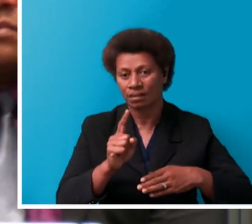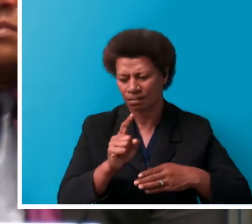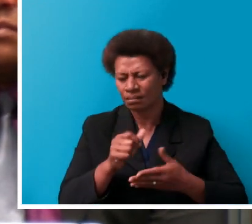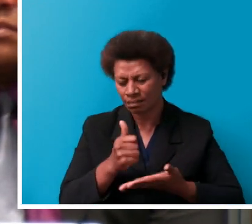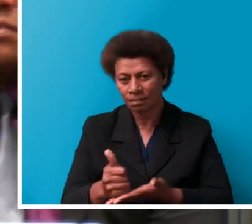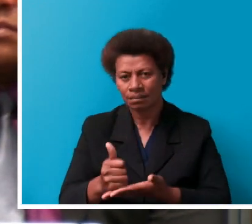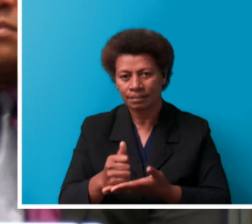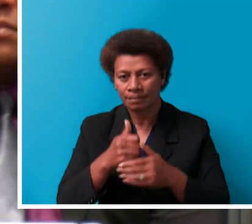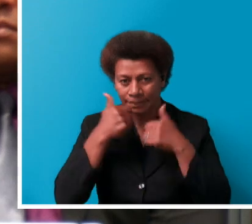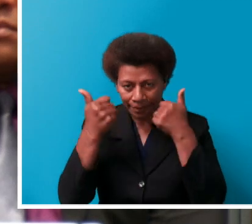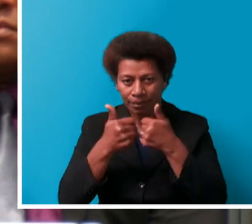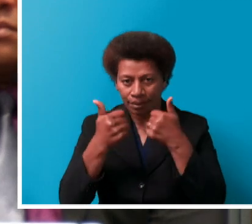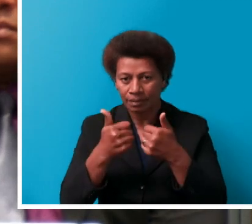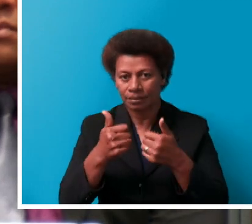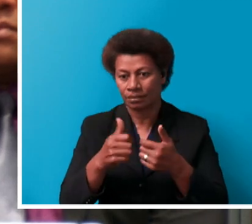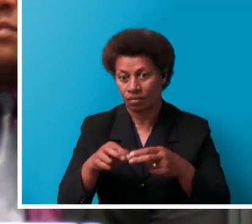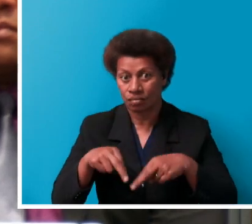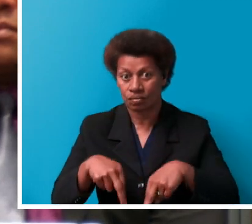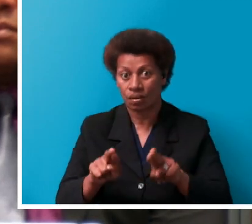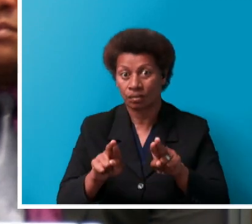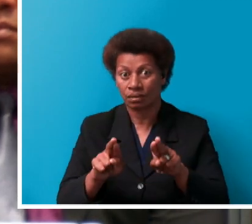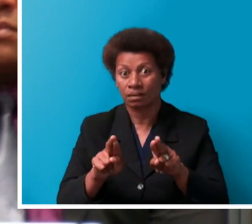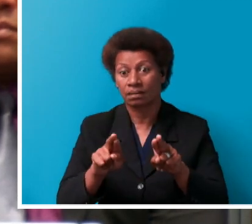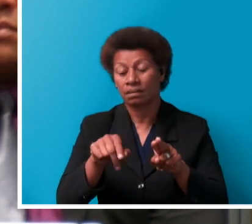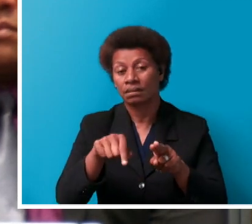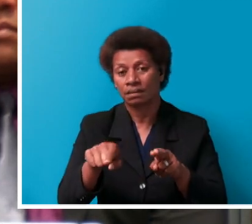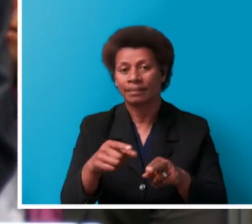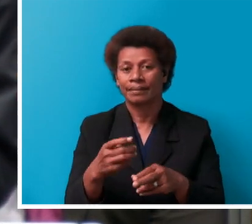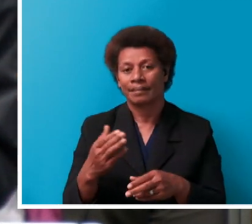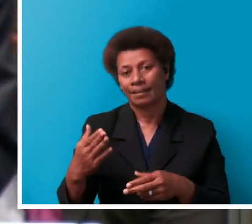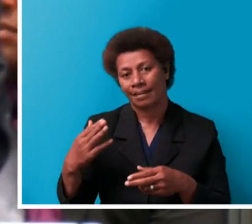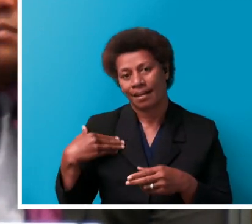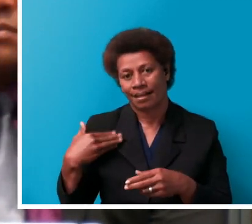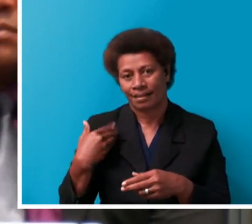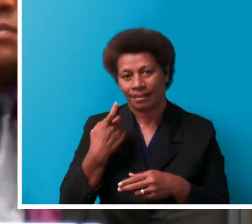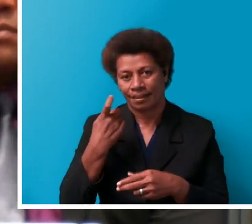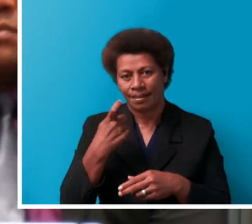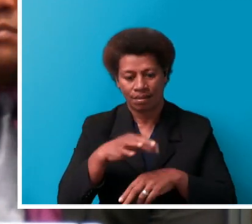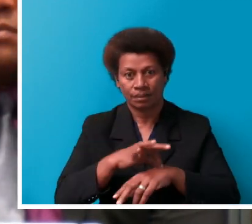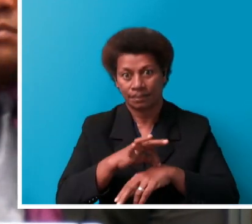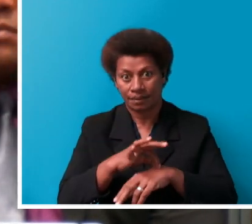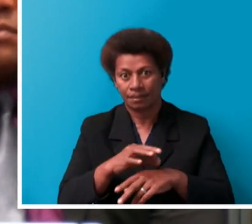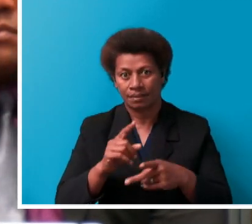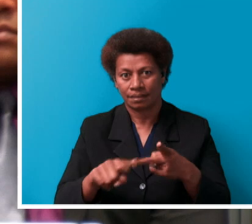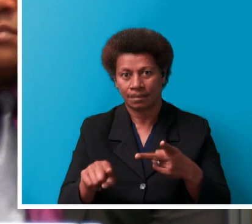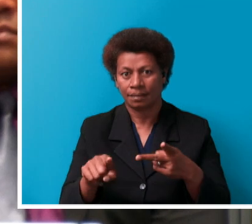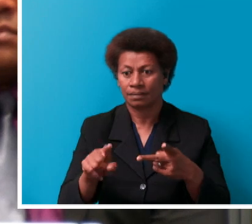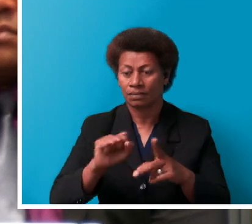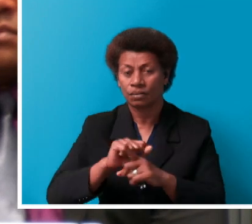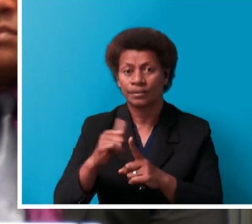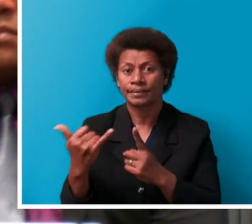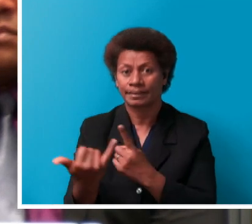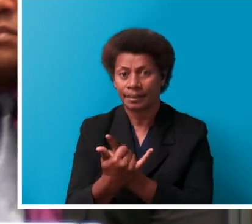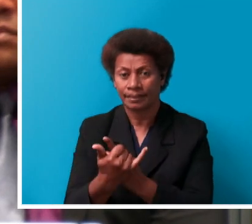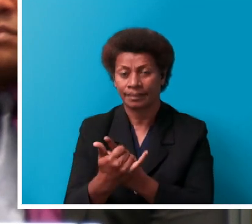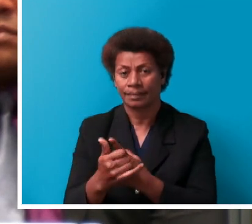them. Infrastructure such as roads, healthcare, and the basic pillars of our society need the